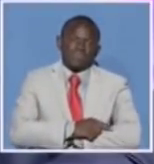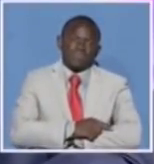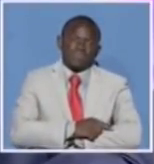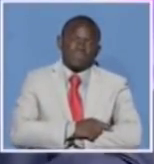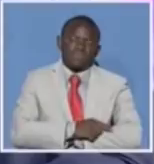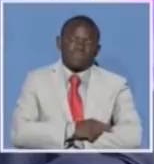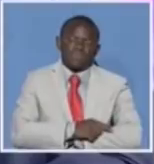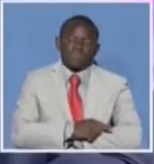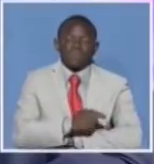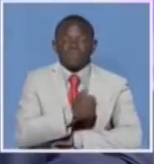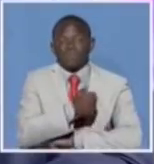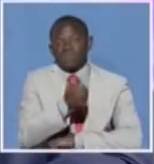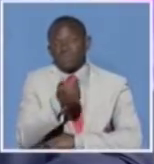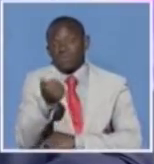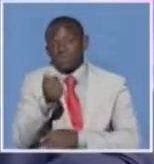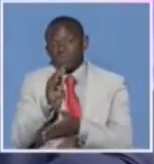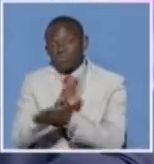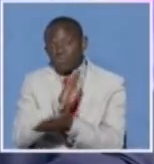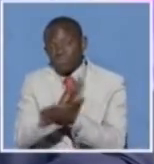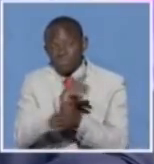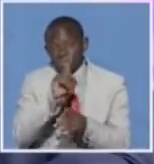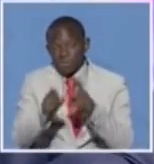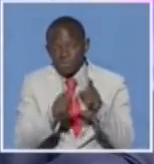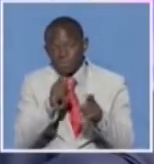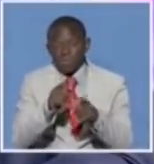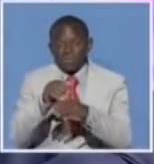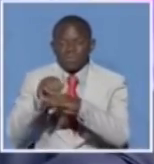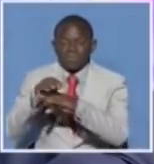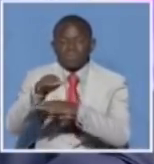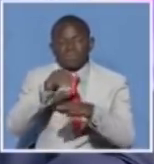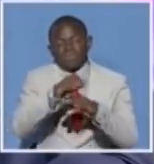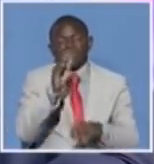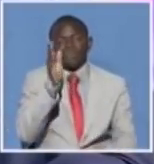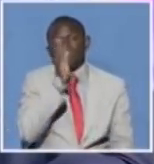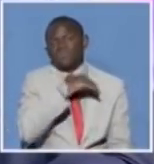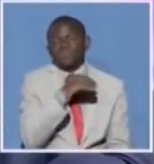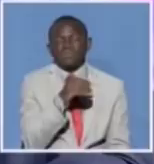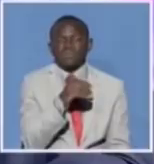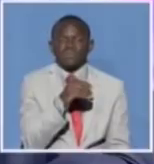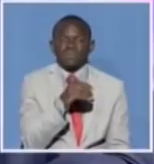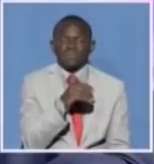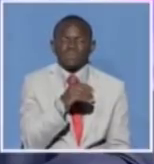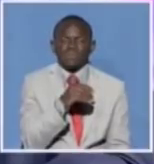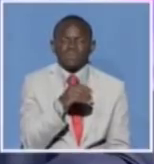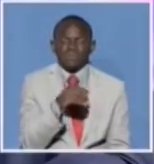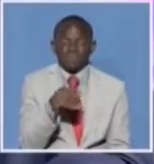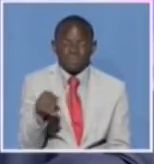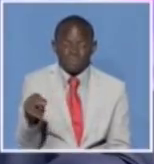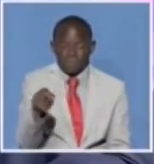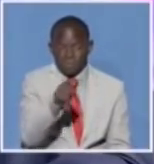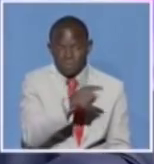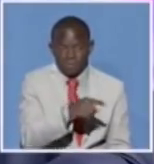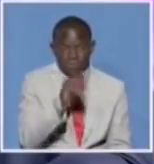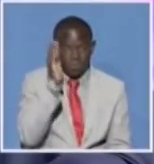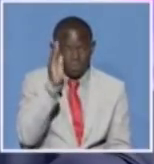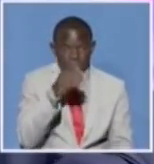been distributed. So we believe that we are on course in ensuring that the appropriate materials